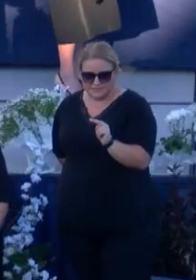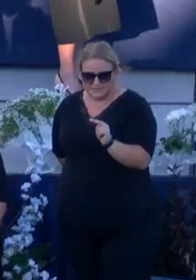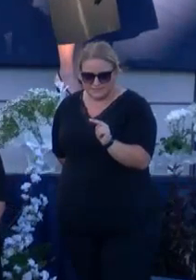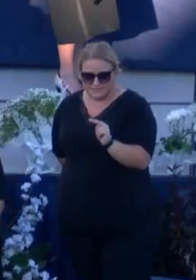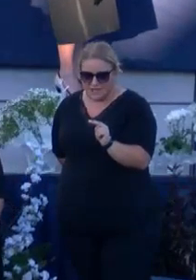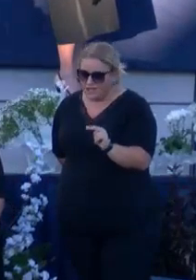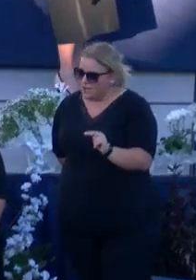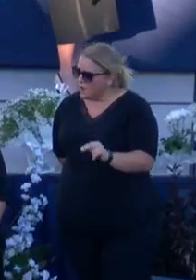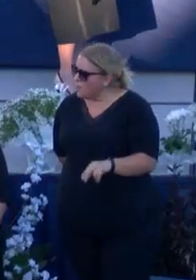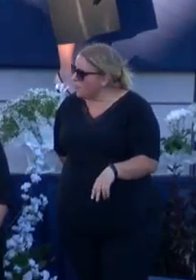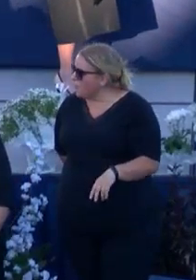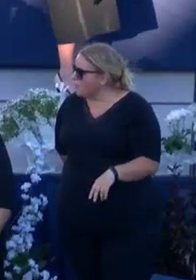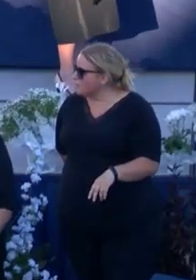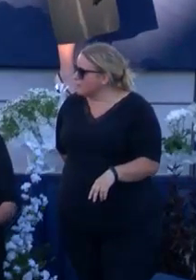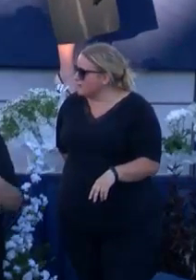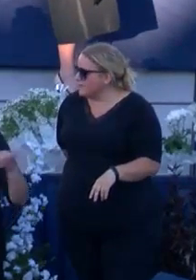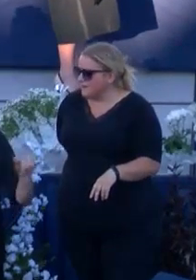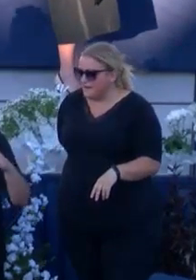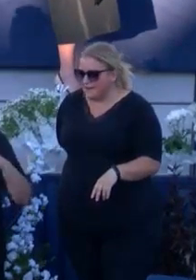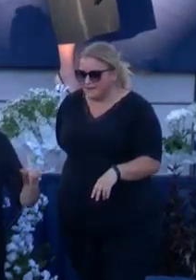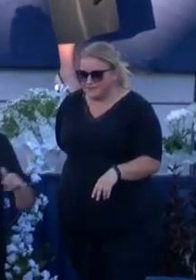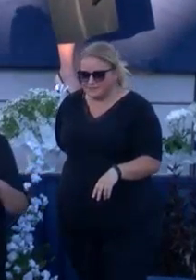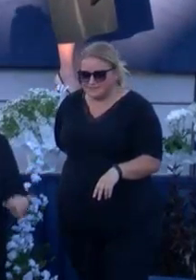Celine Rodriguez.